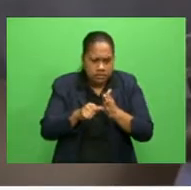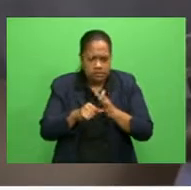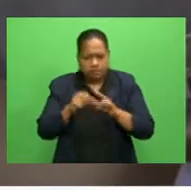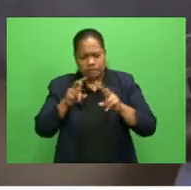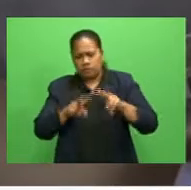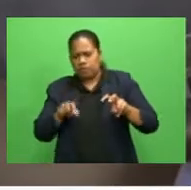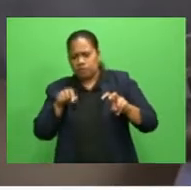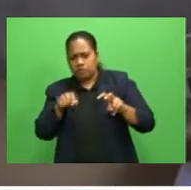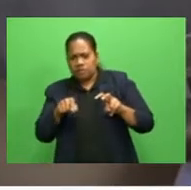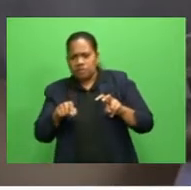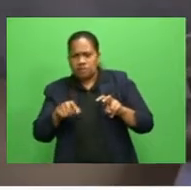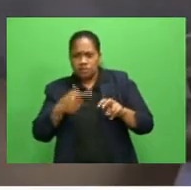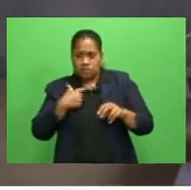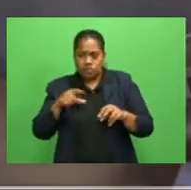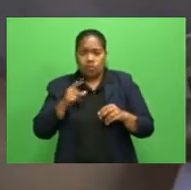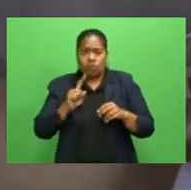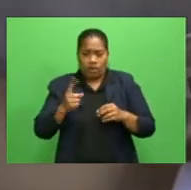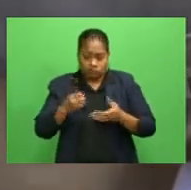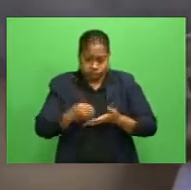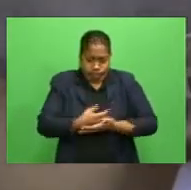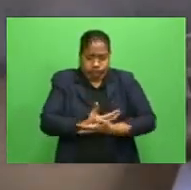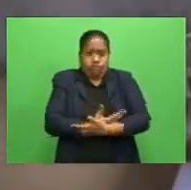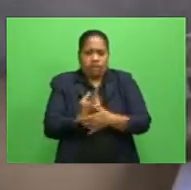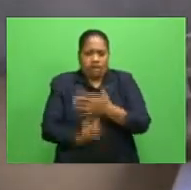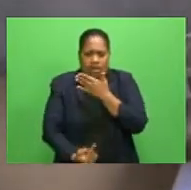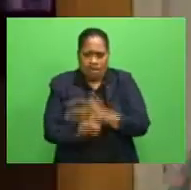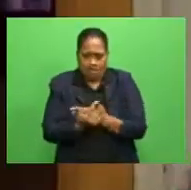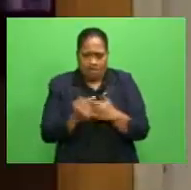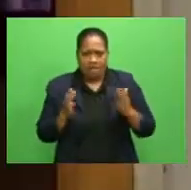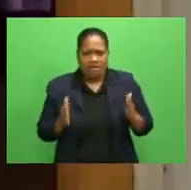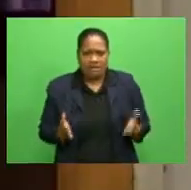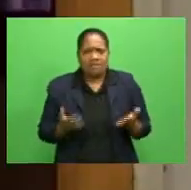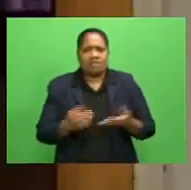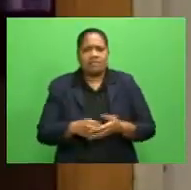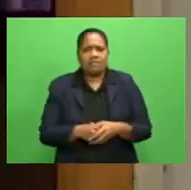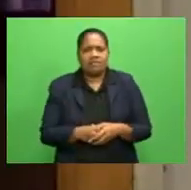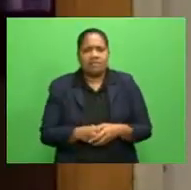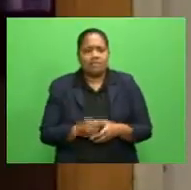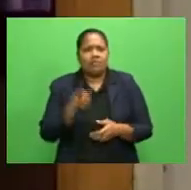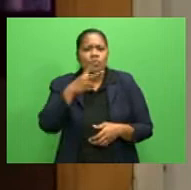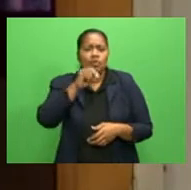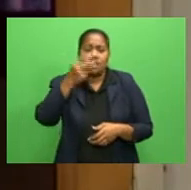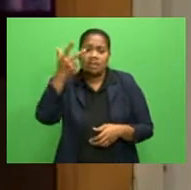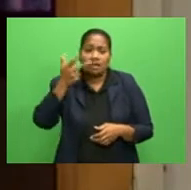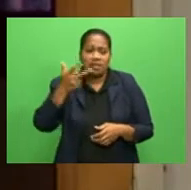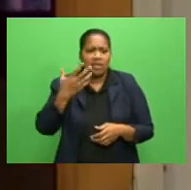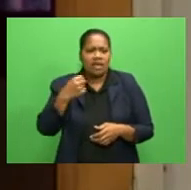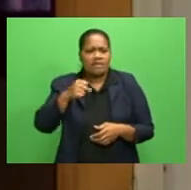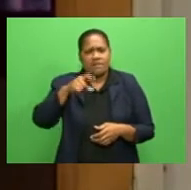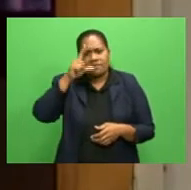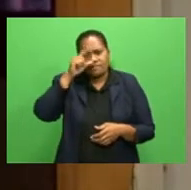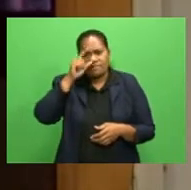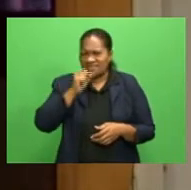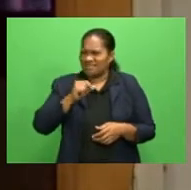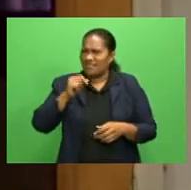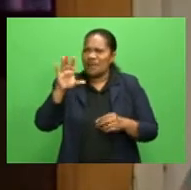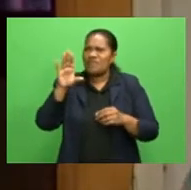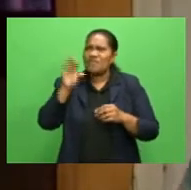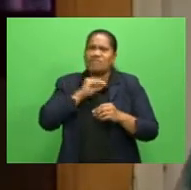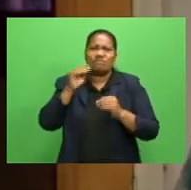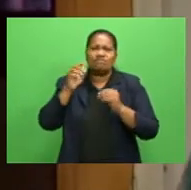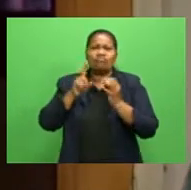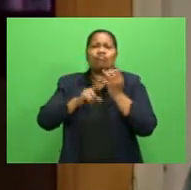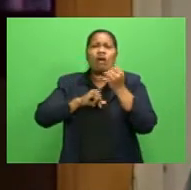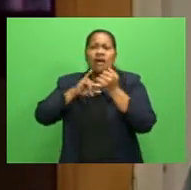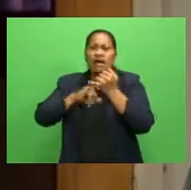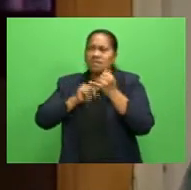caused by a methamphetamine overdose. In 2013, a Fijian U.S. deputy